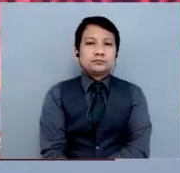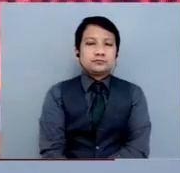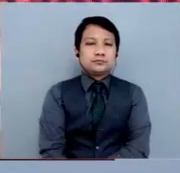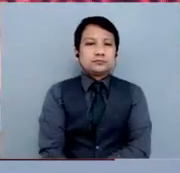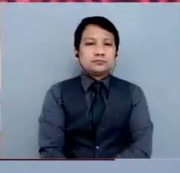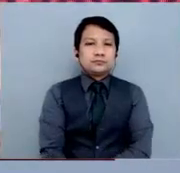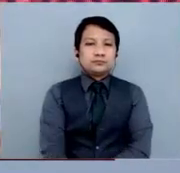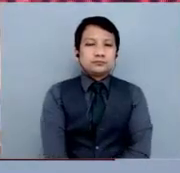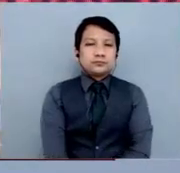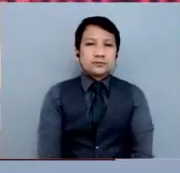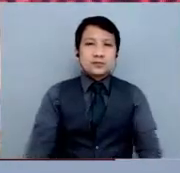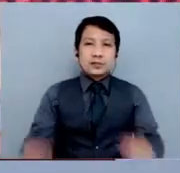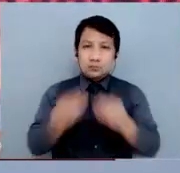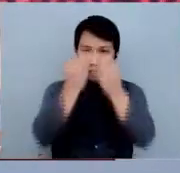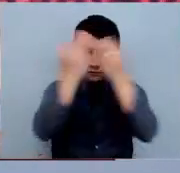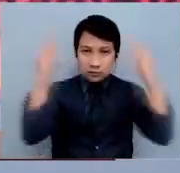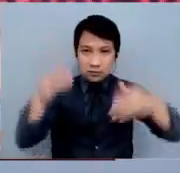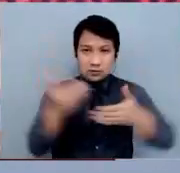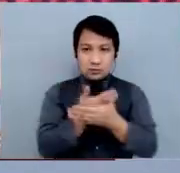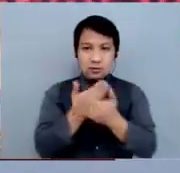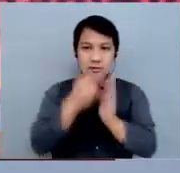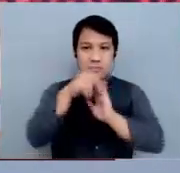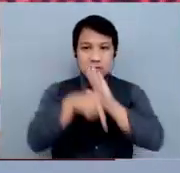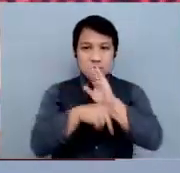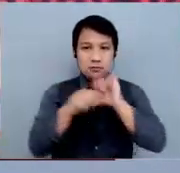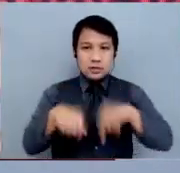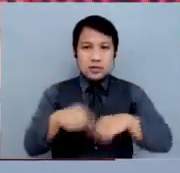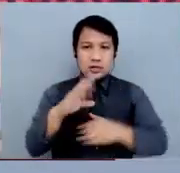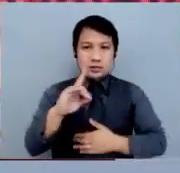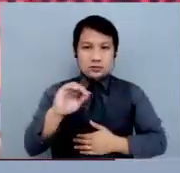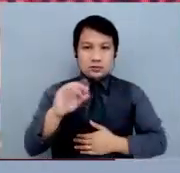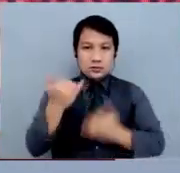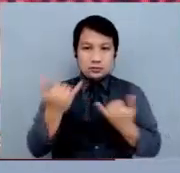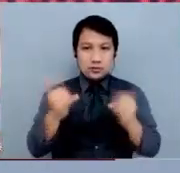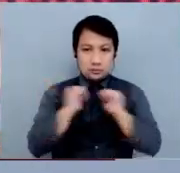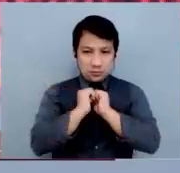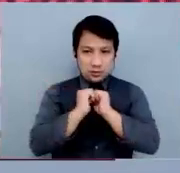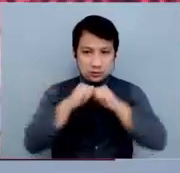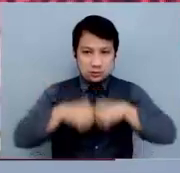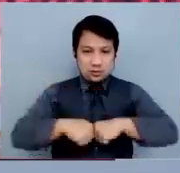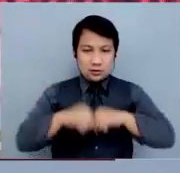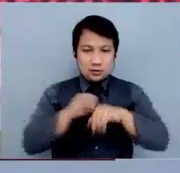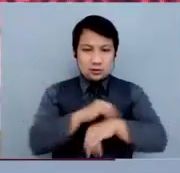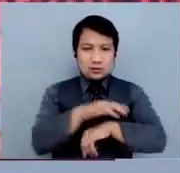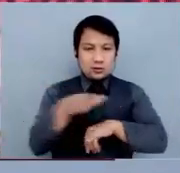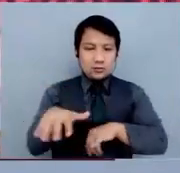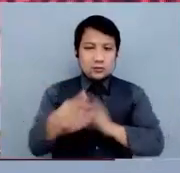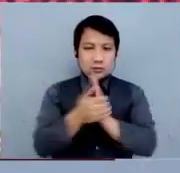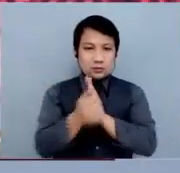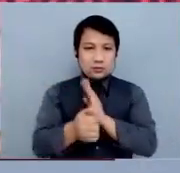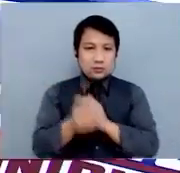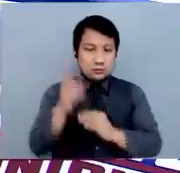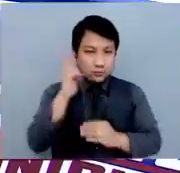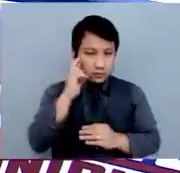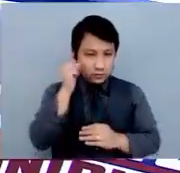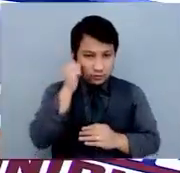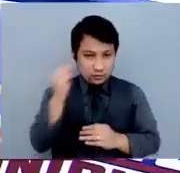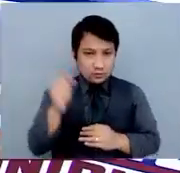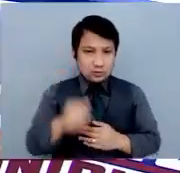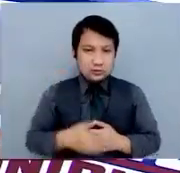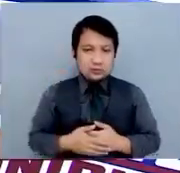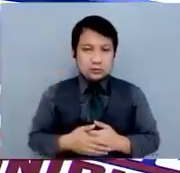At kaugnay nga po ng bagong quarantine protocols ng Department of Health, makakausap po natin si infectious disease expert Dr. Rontgene Solante.